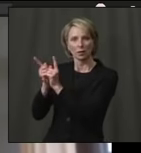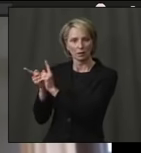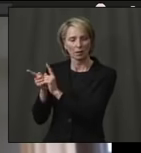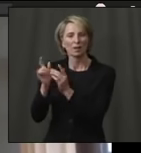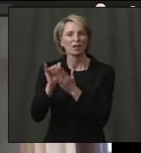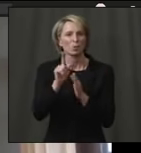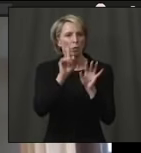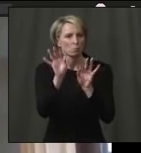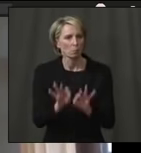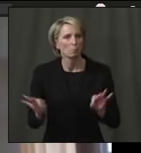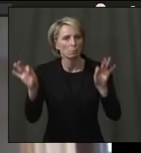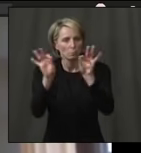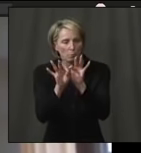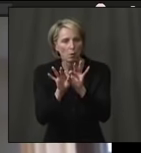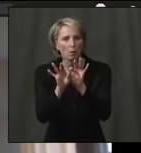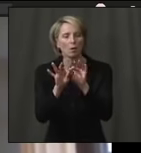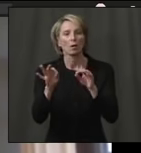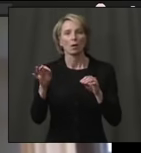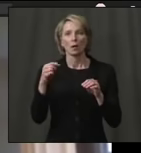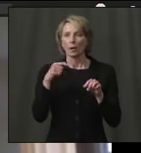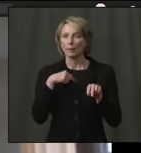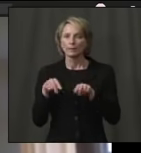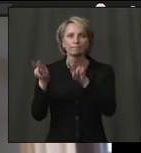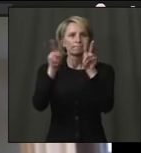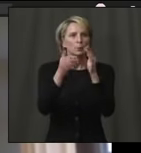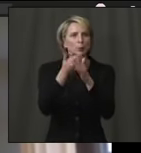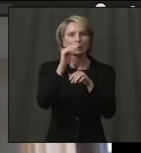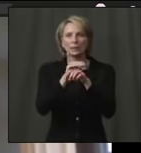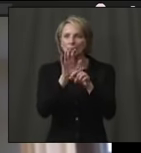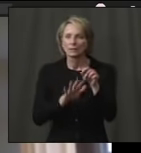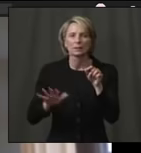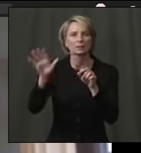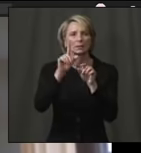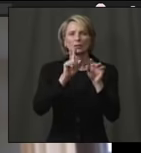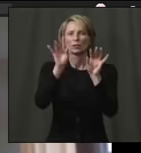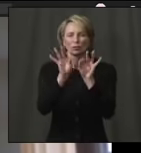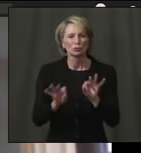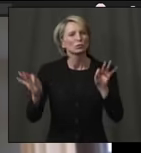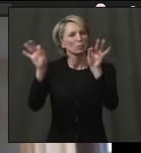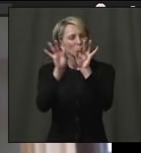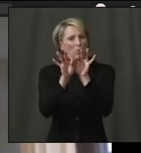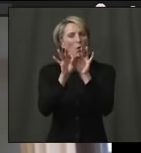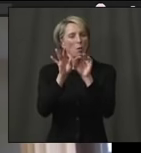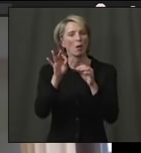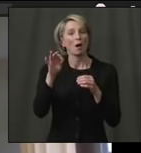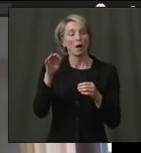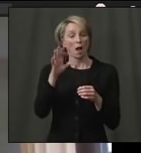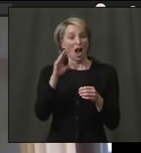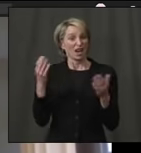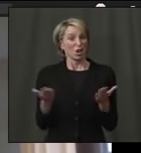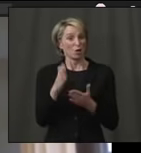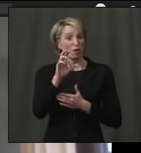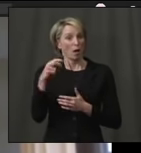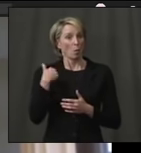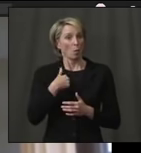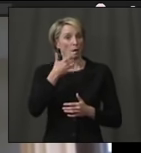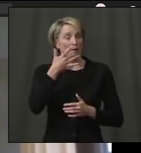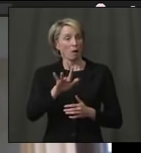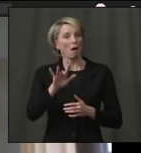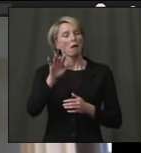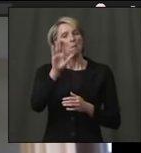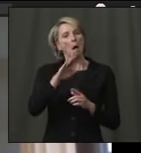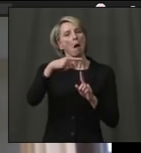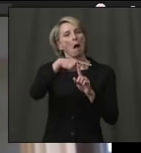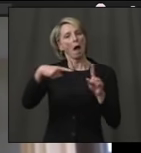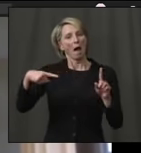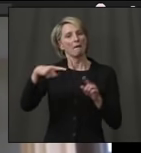England region. Having said that, 10% of our households have filled it out, but we've got to convince